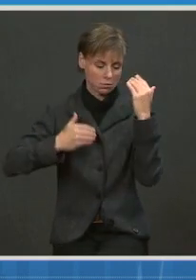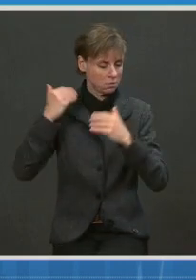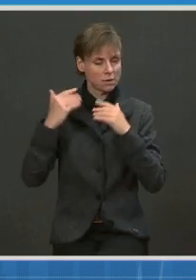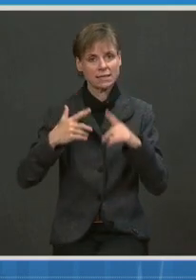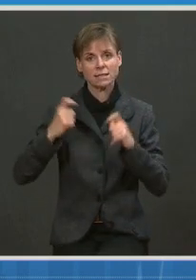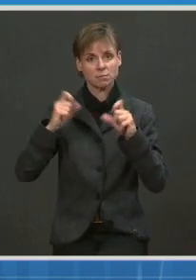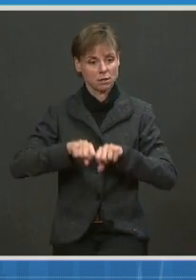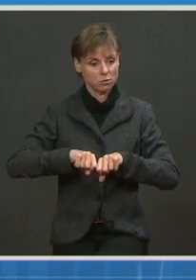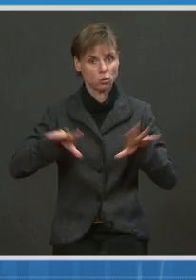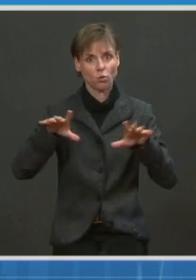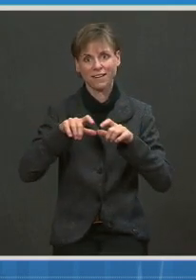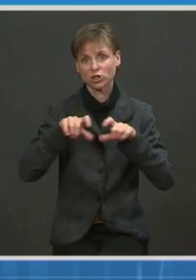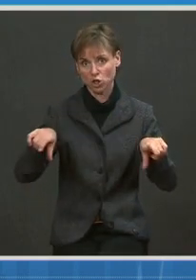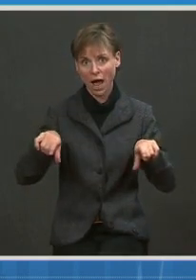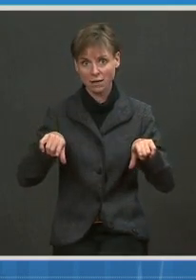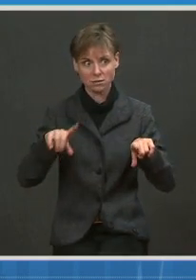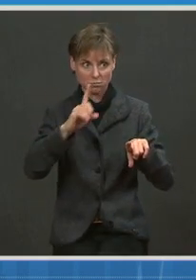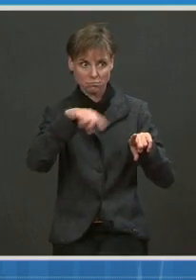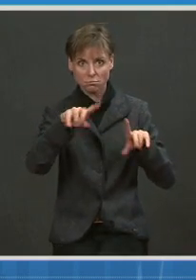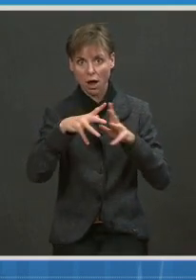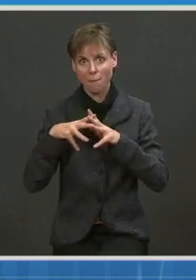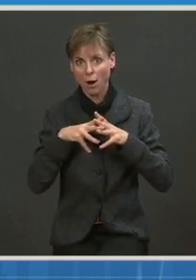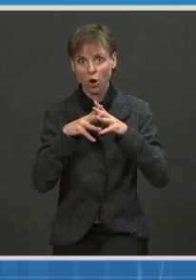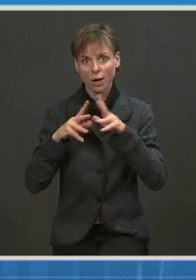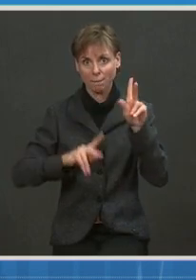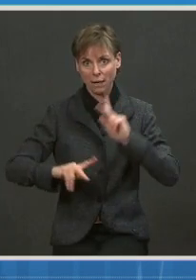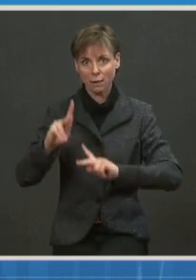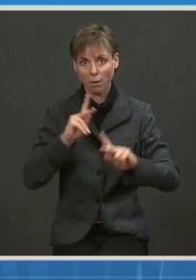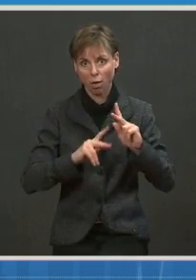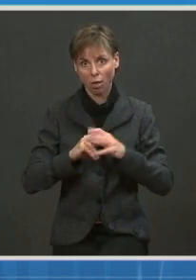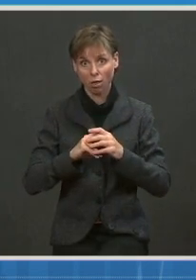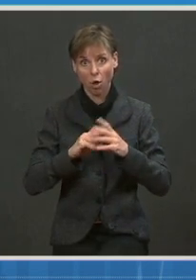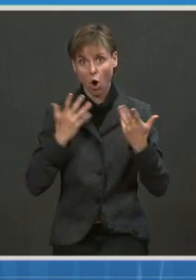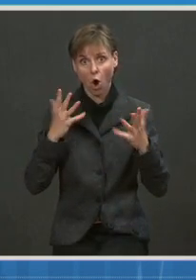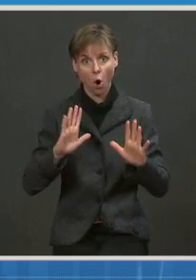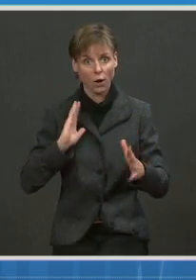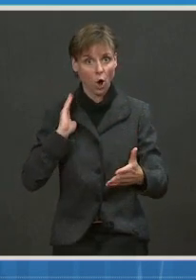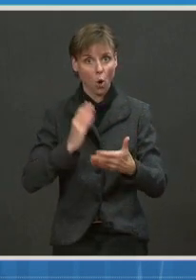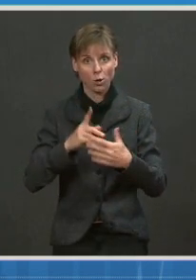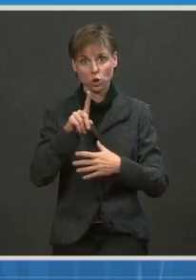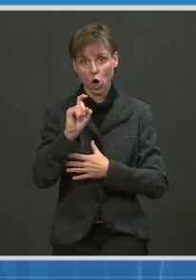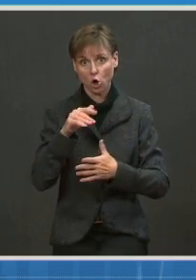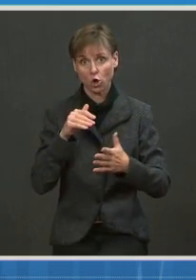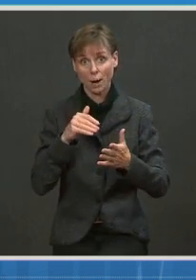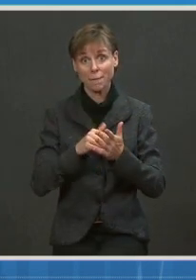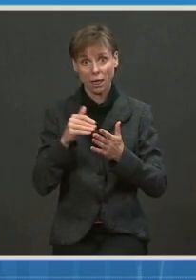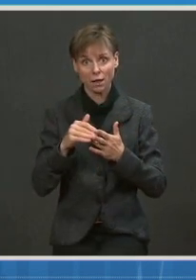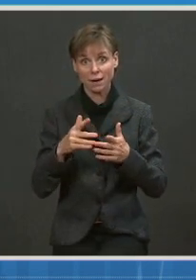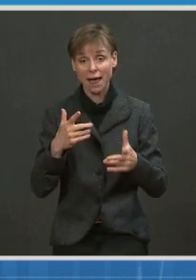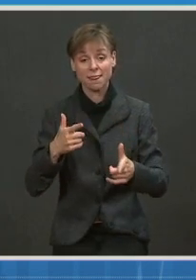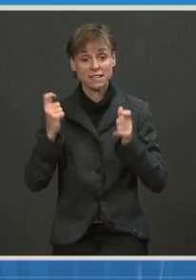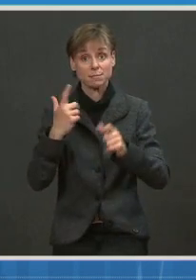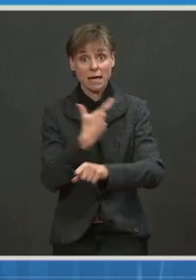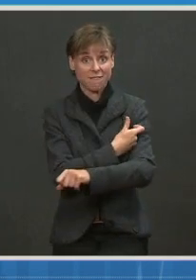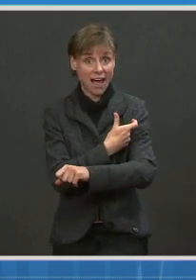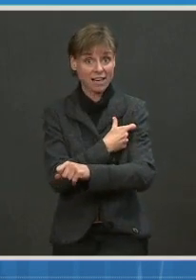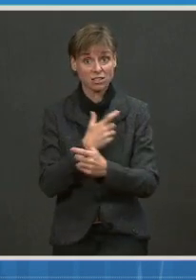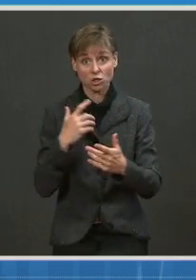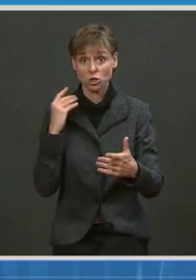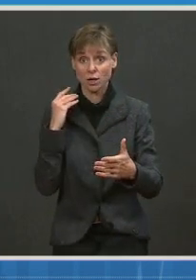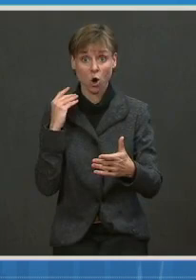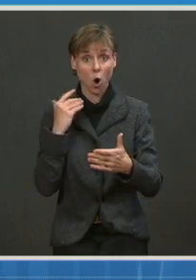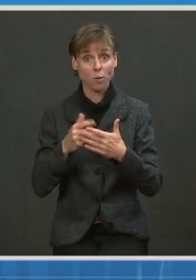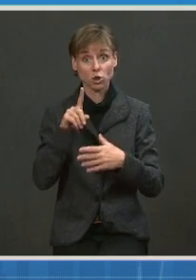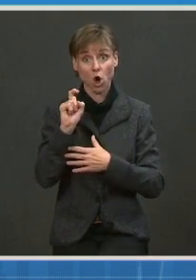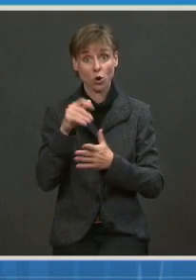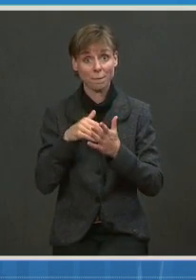checks to the American public, near 100 million already. Speed of vaccinations, near 100 million since January